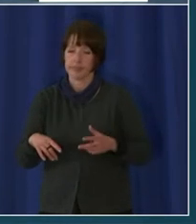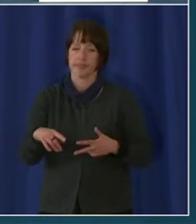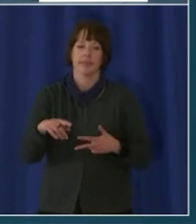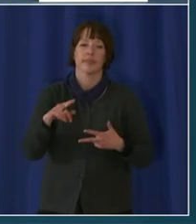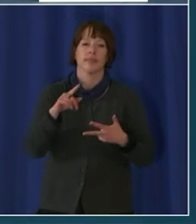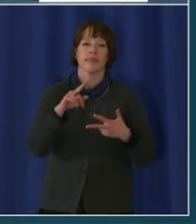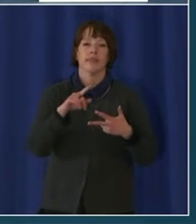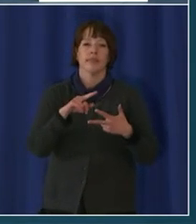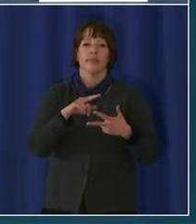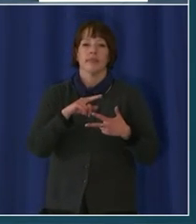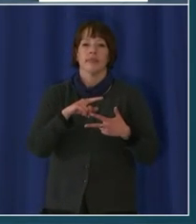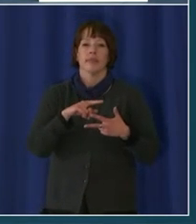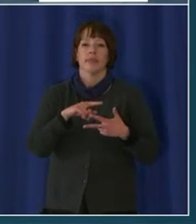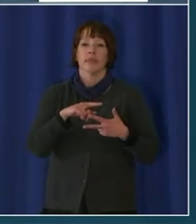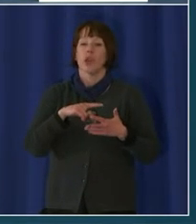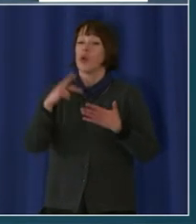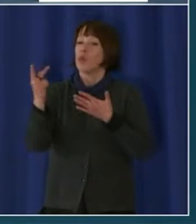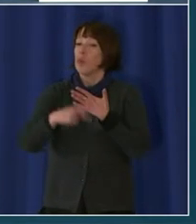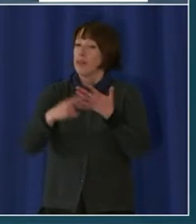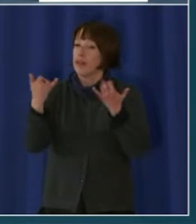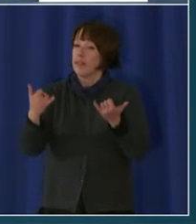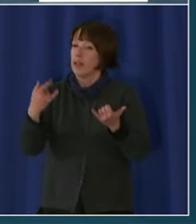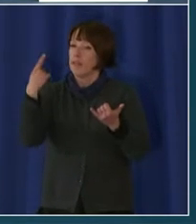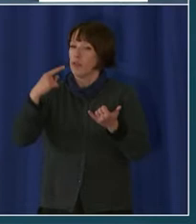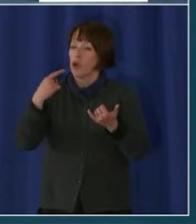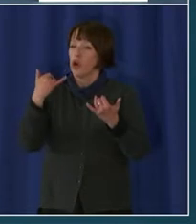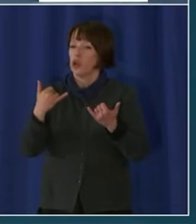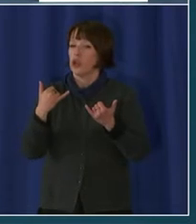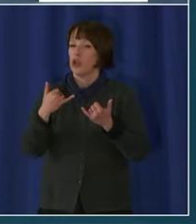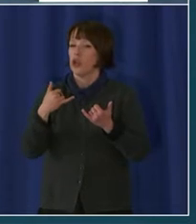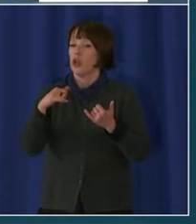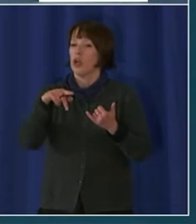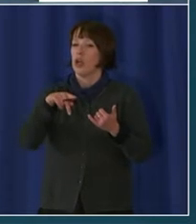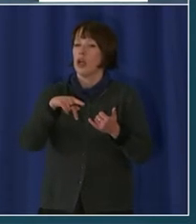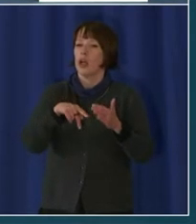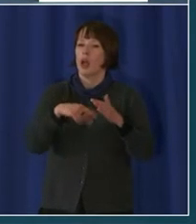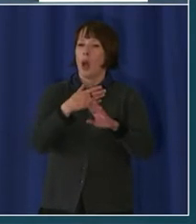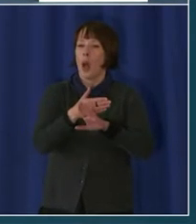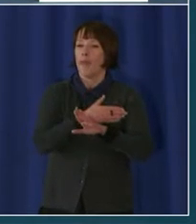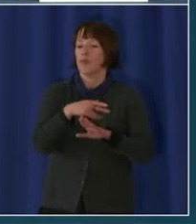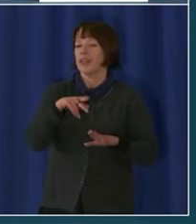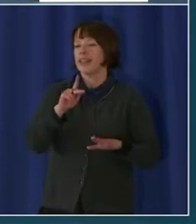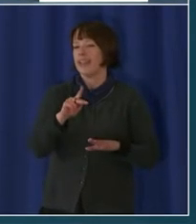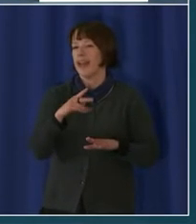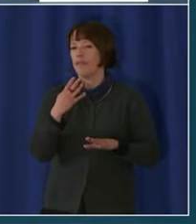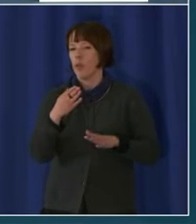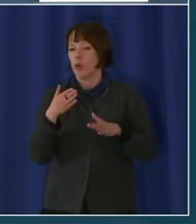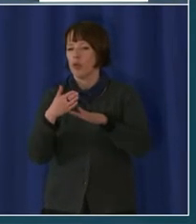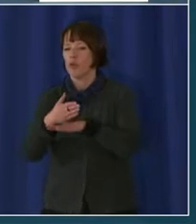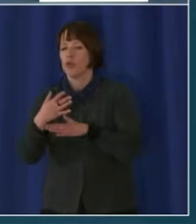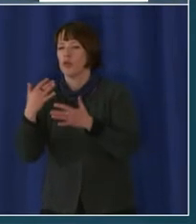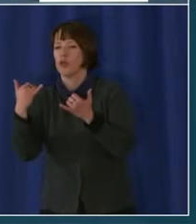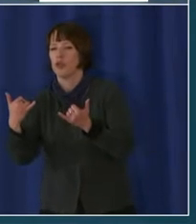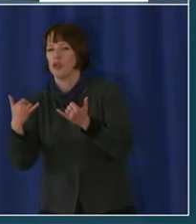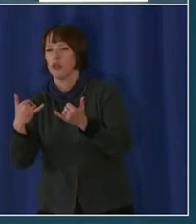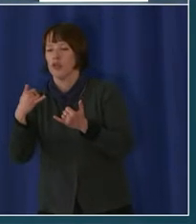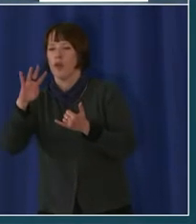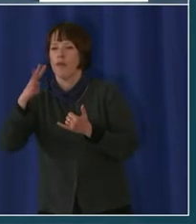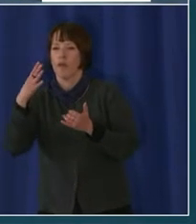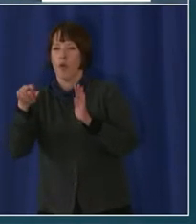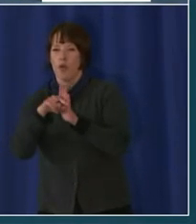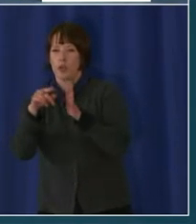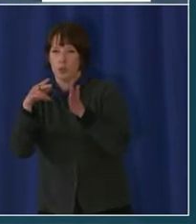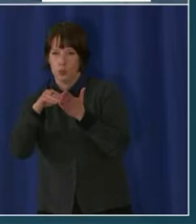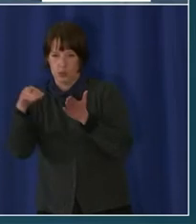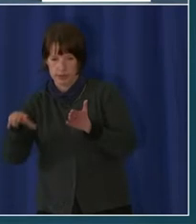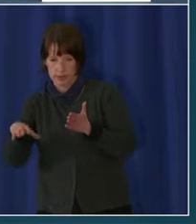5th. The program's available for current pre-K4 students all the way through current 4th grade students.